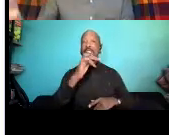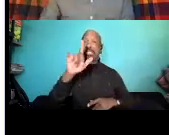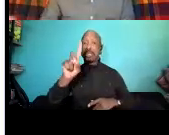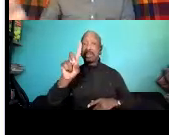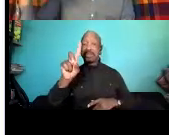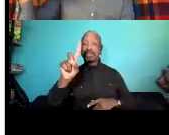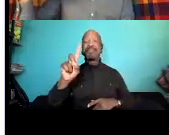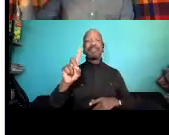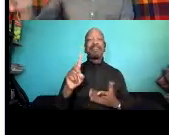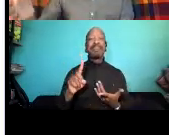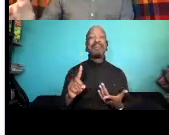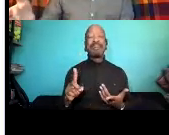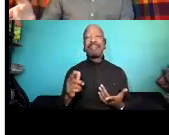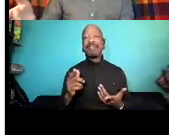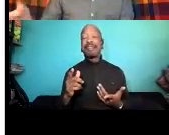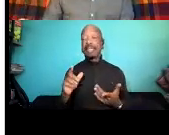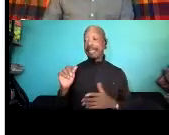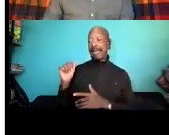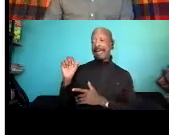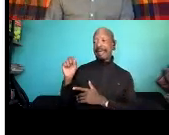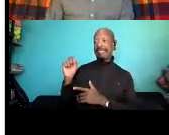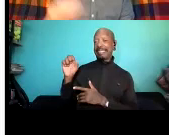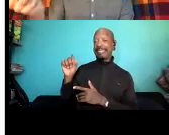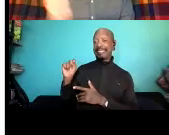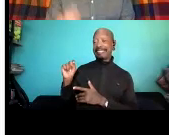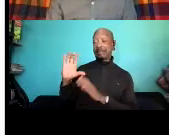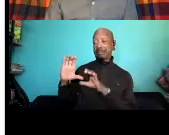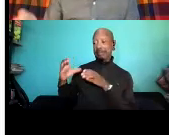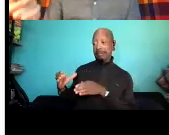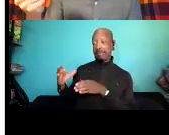drawing a line between the assets of,